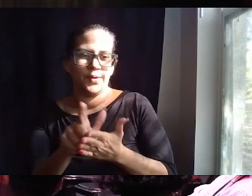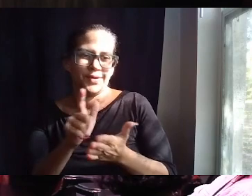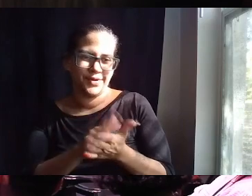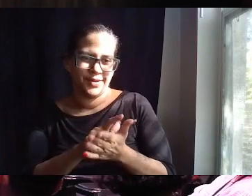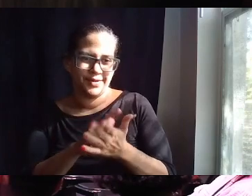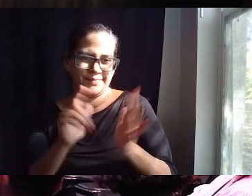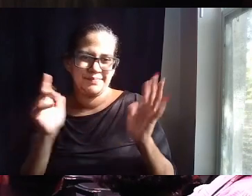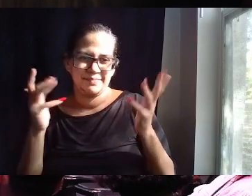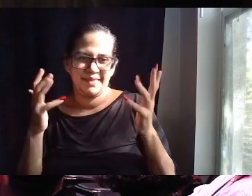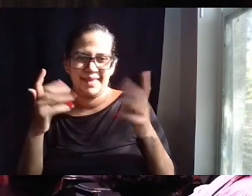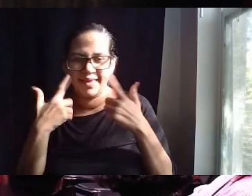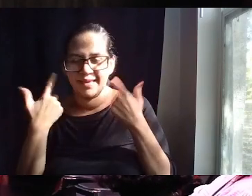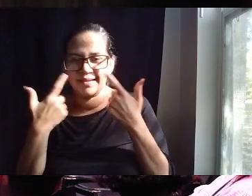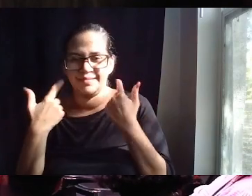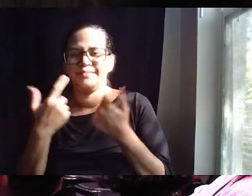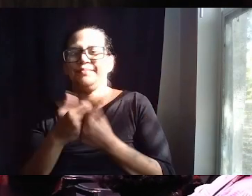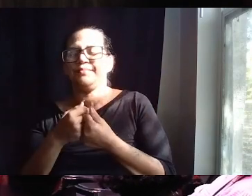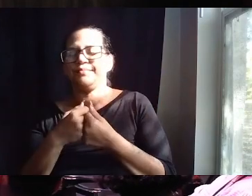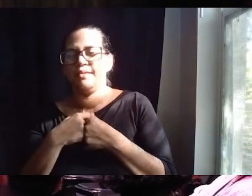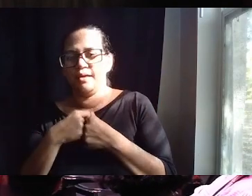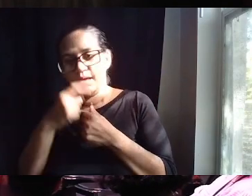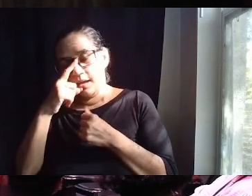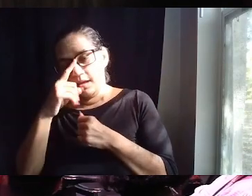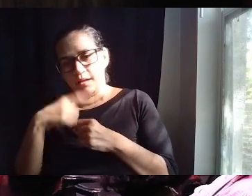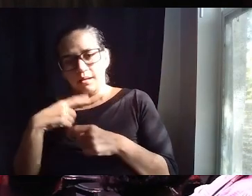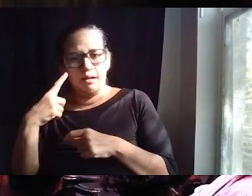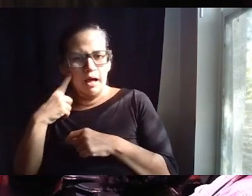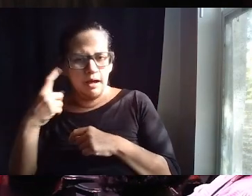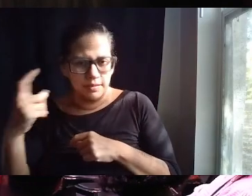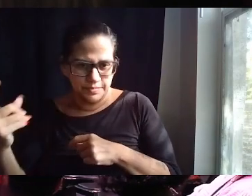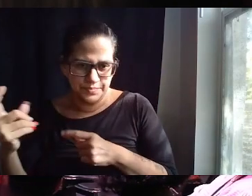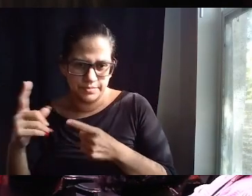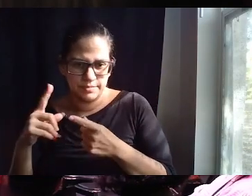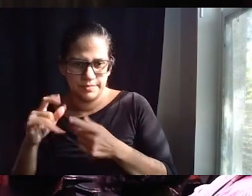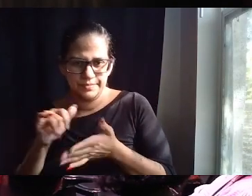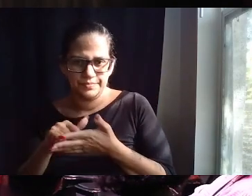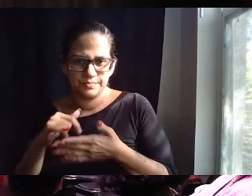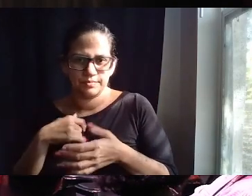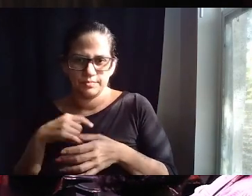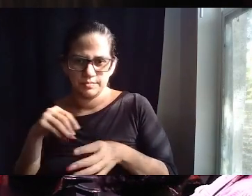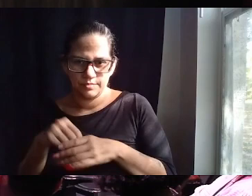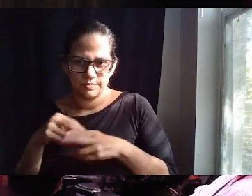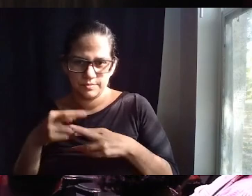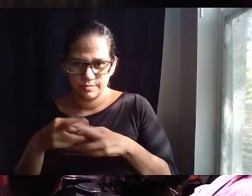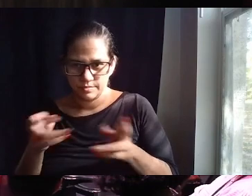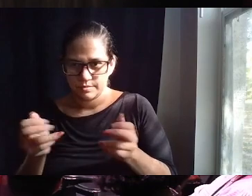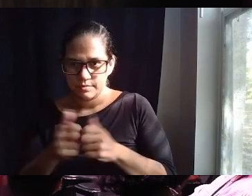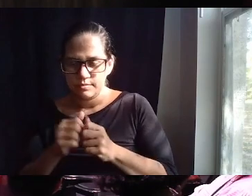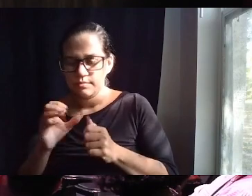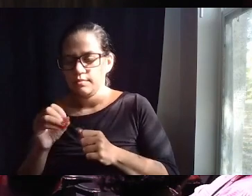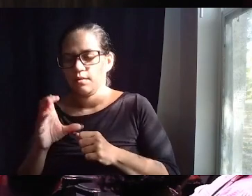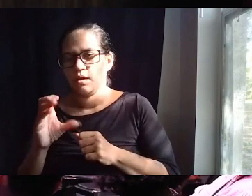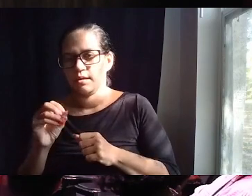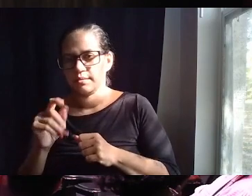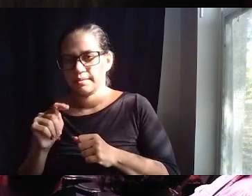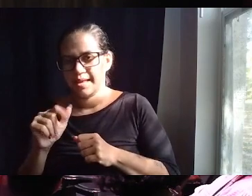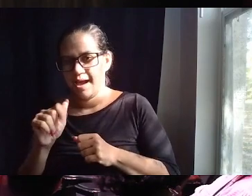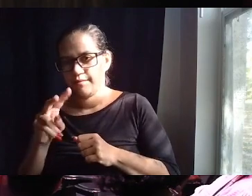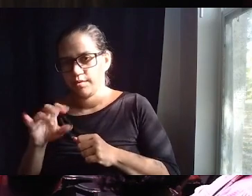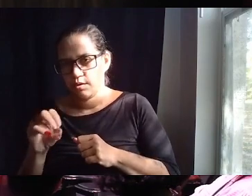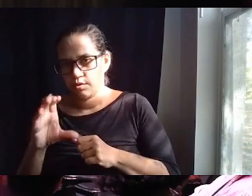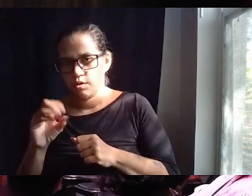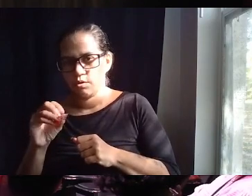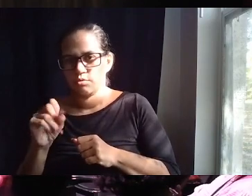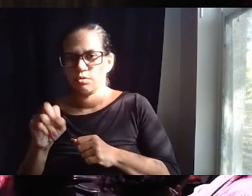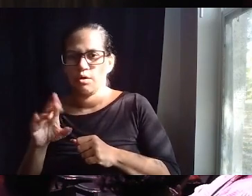Now, did I dream that I was in the room with Octavio Coco Solis and la